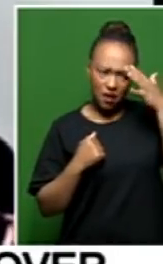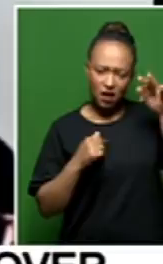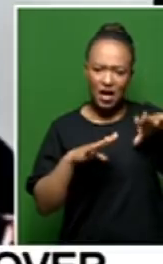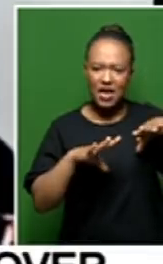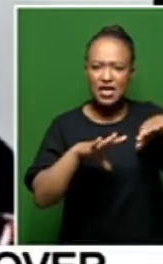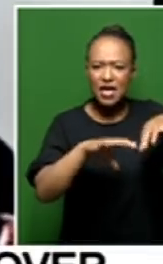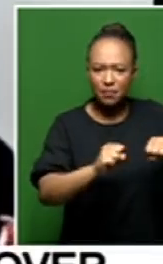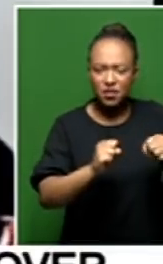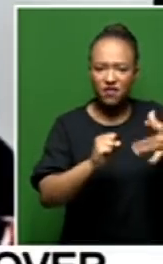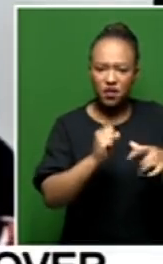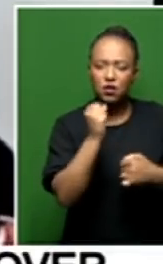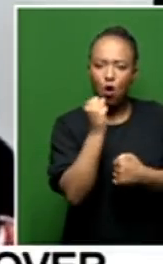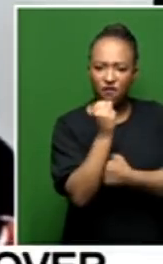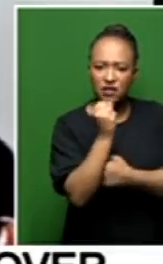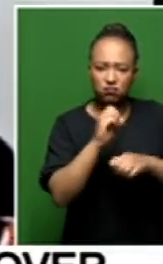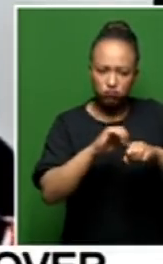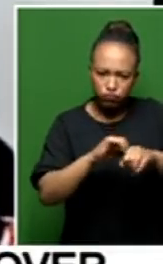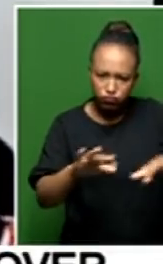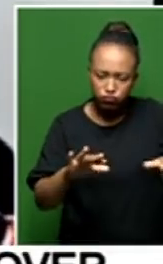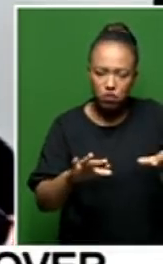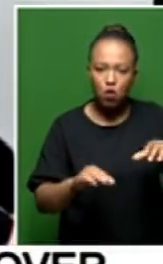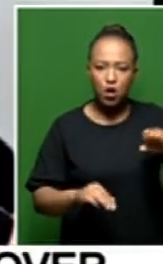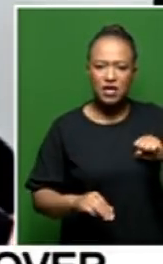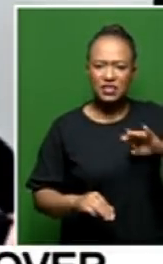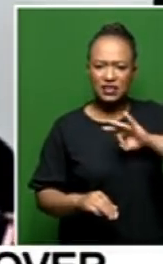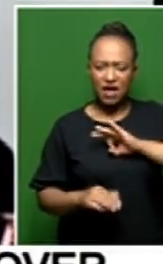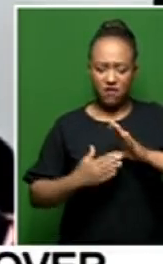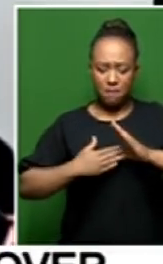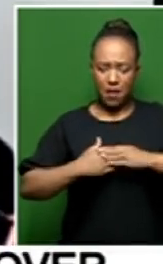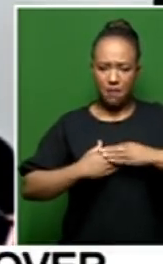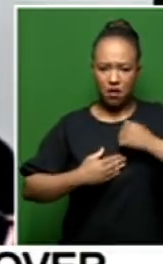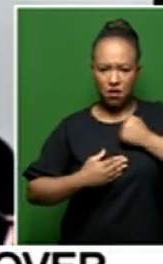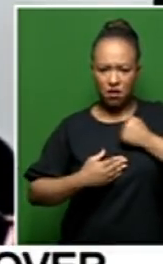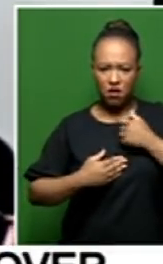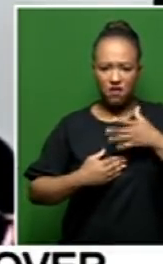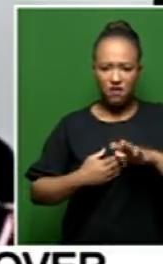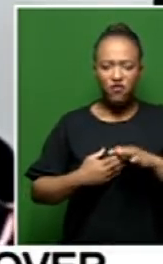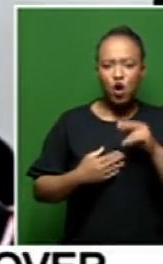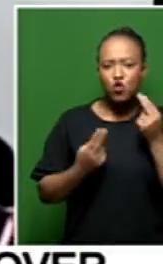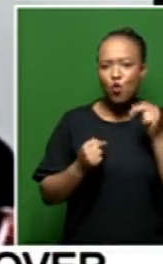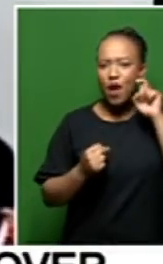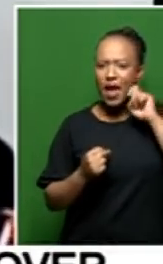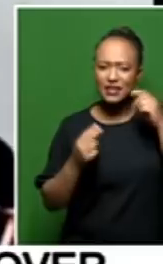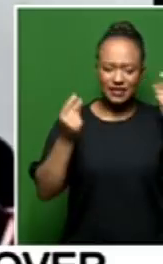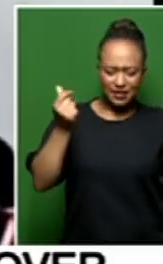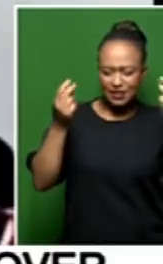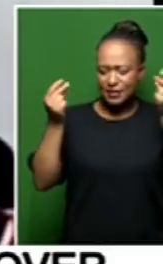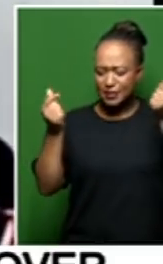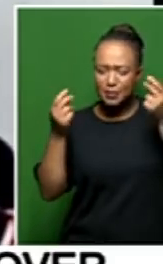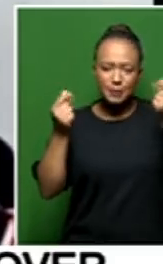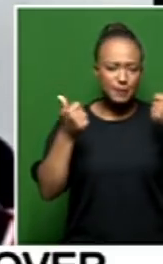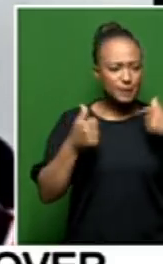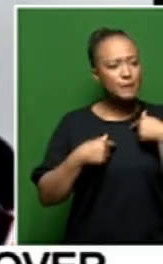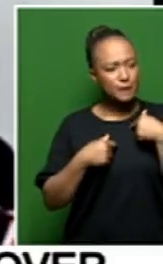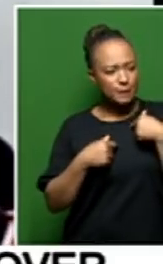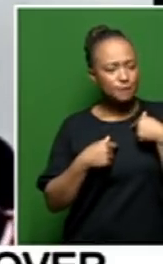the office, and I do remember some of my staff members dancing with the new age, one of them even at some